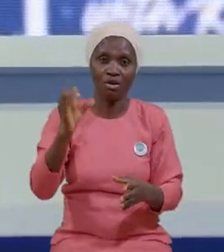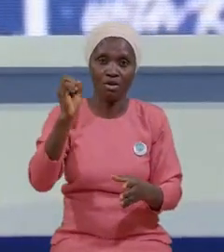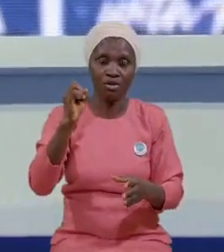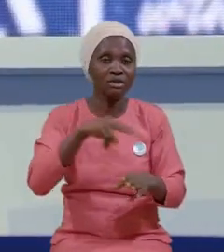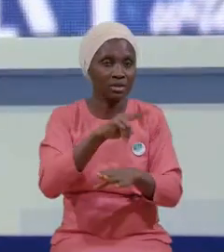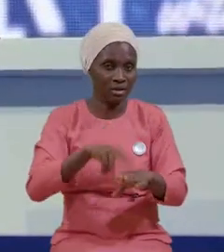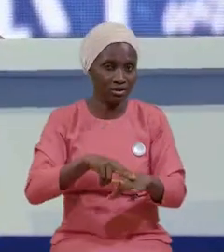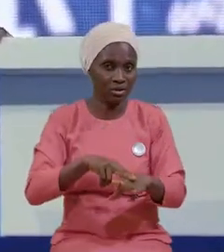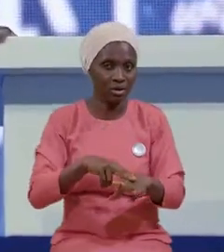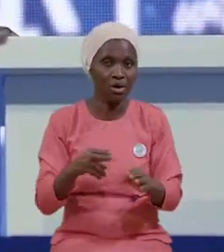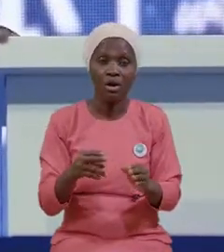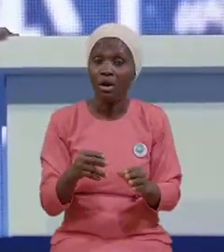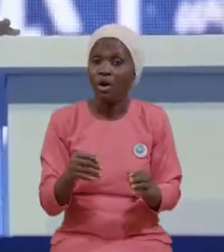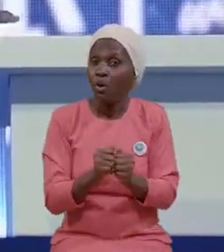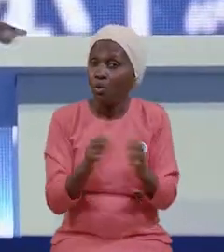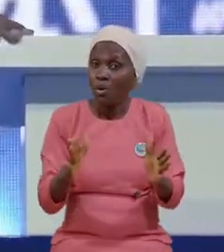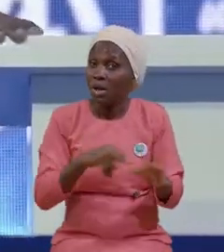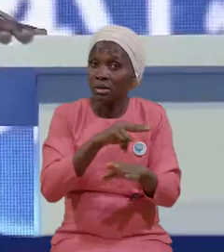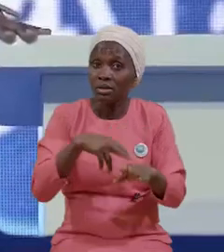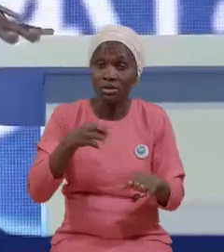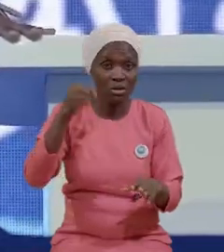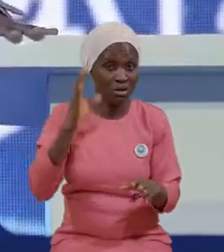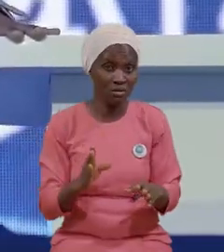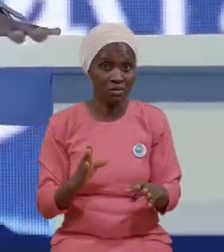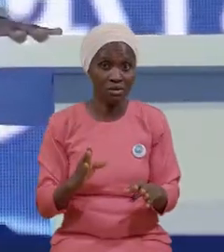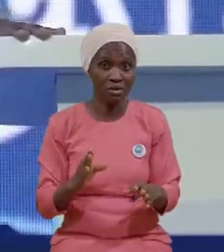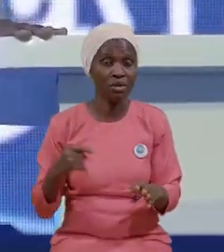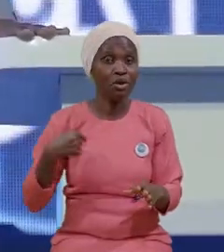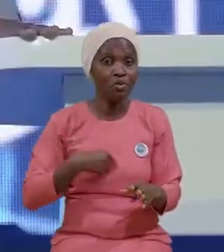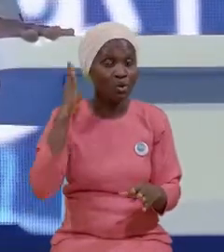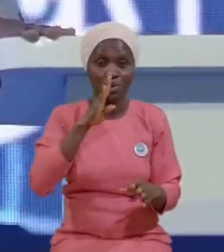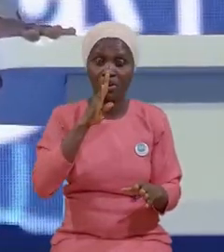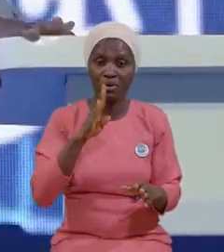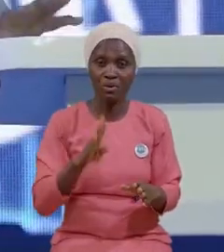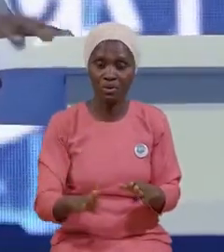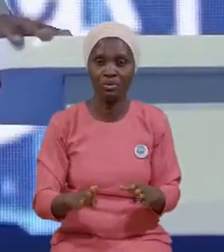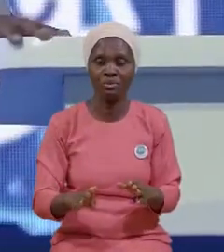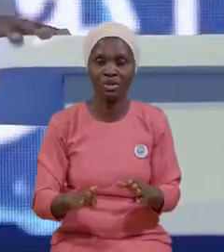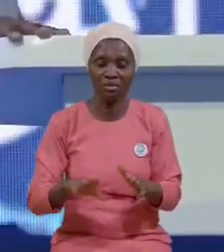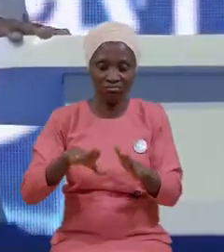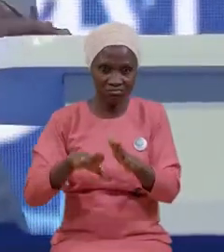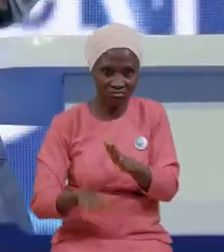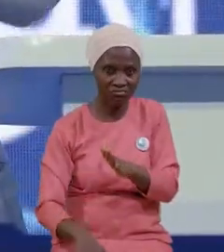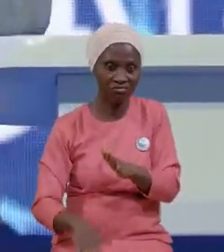Without the nature of God, we'll be retrogressing. We will not advance.